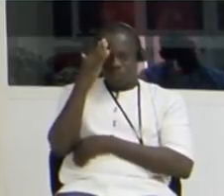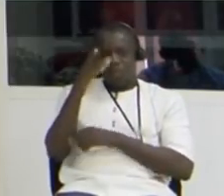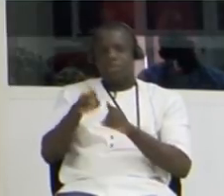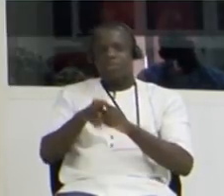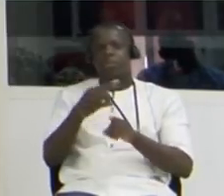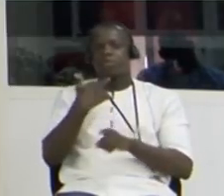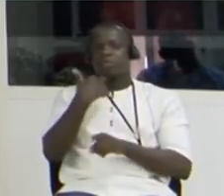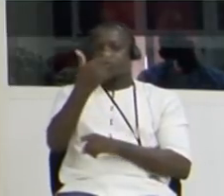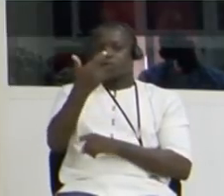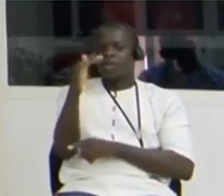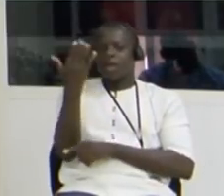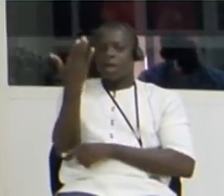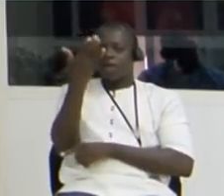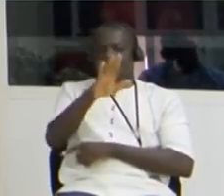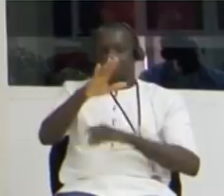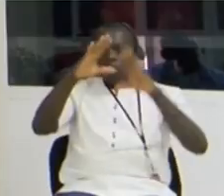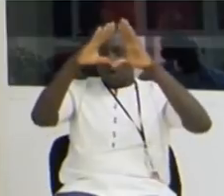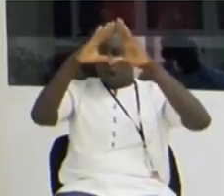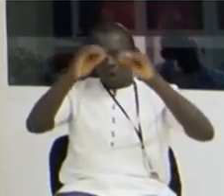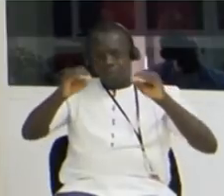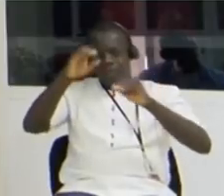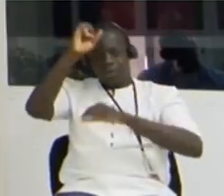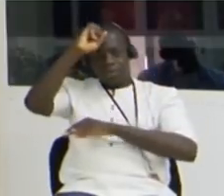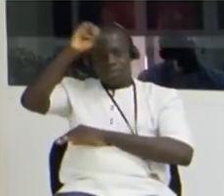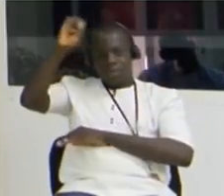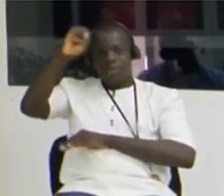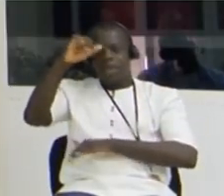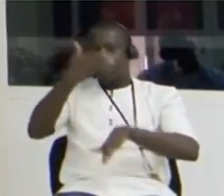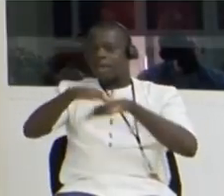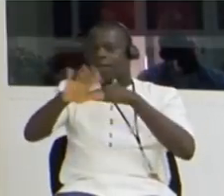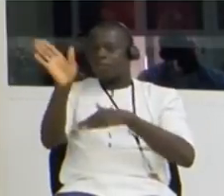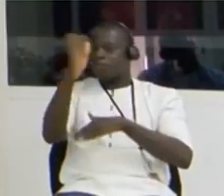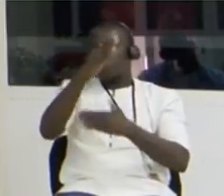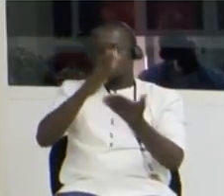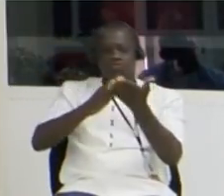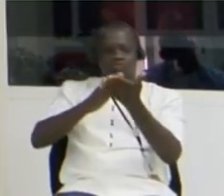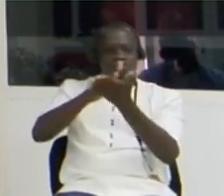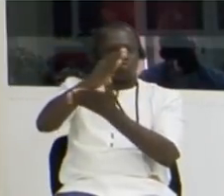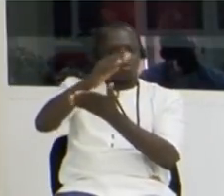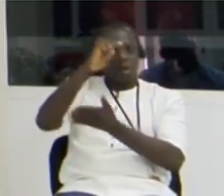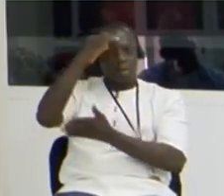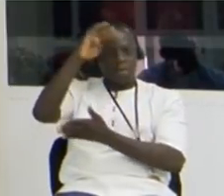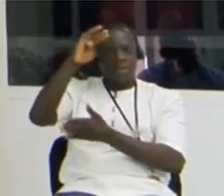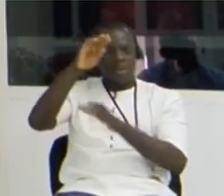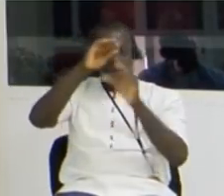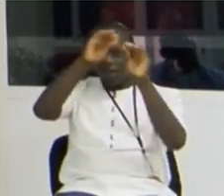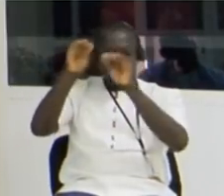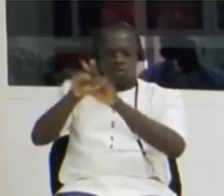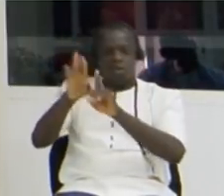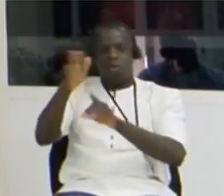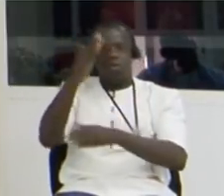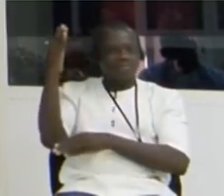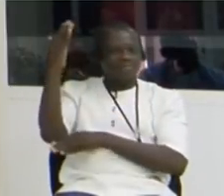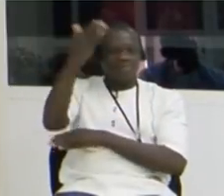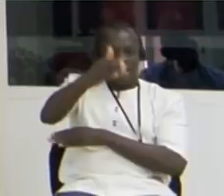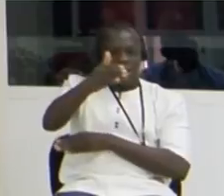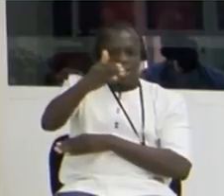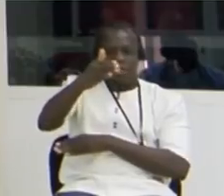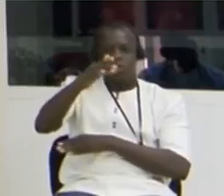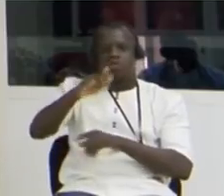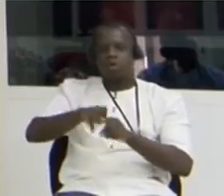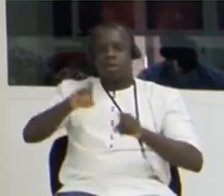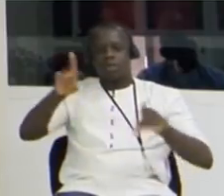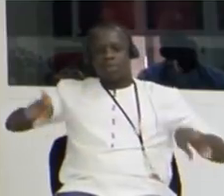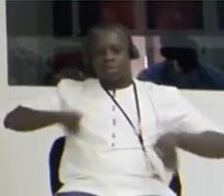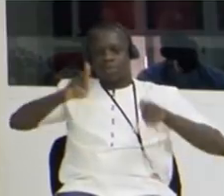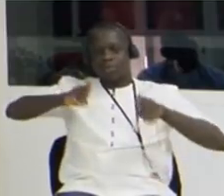request from the Office of the President did not go through the Ministry of Education. It went directly to the contestants. Yes, for the